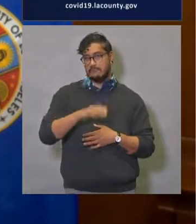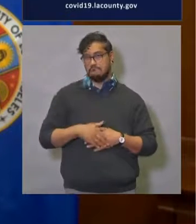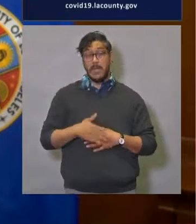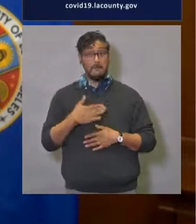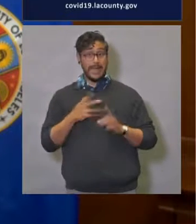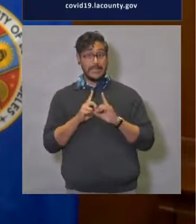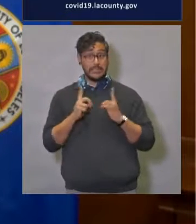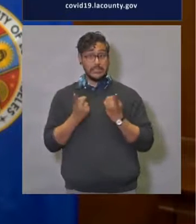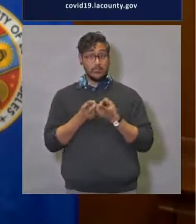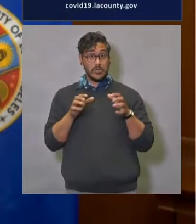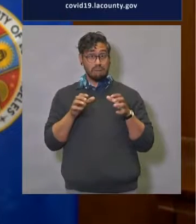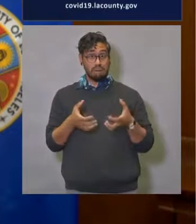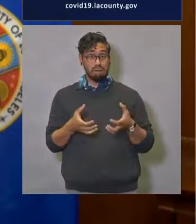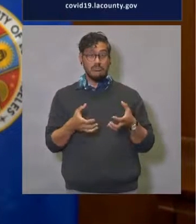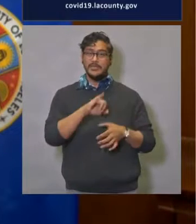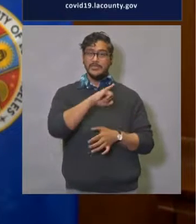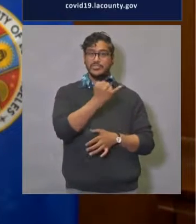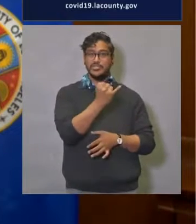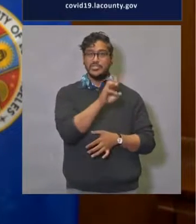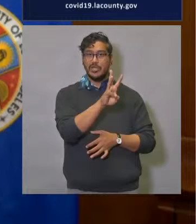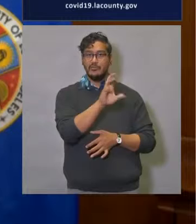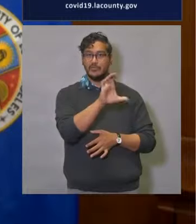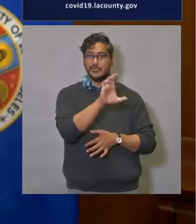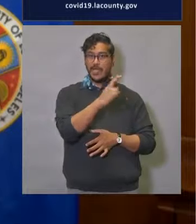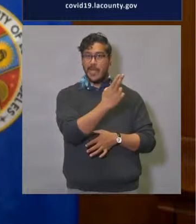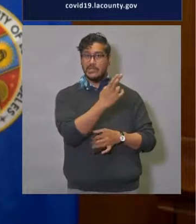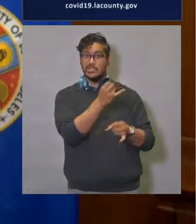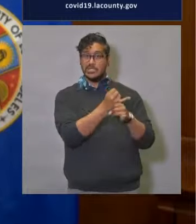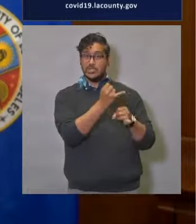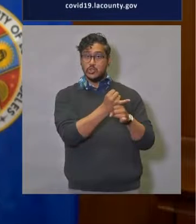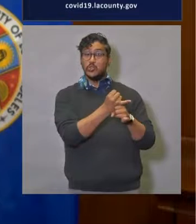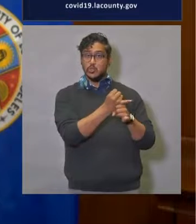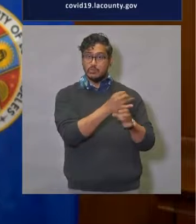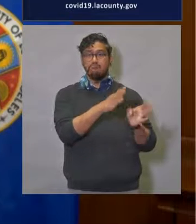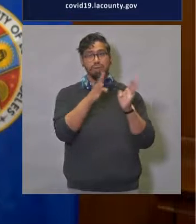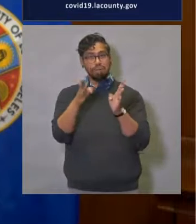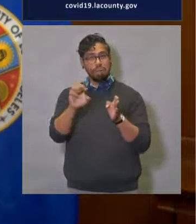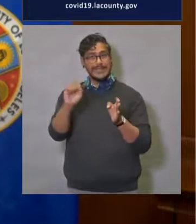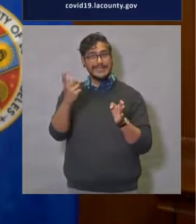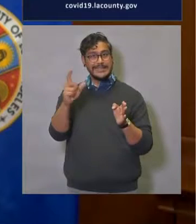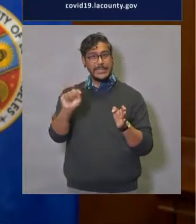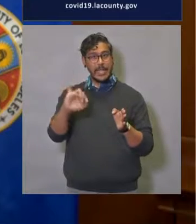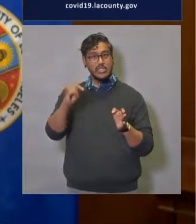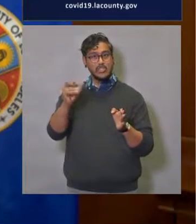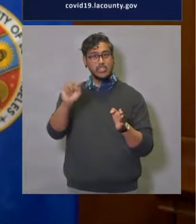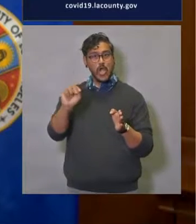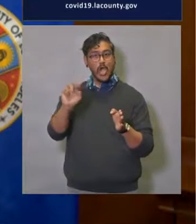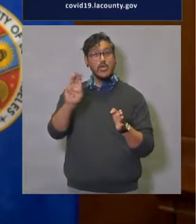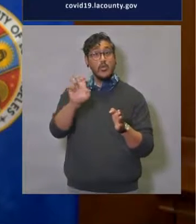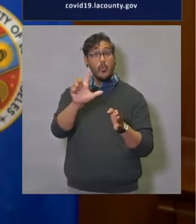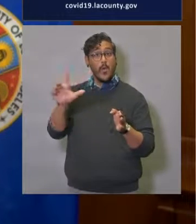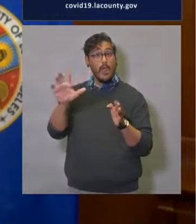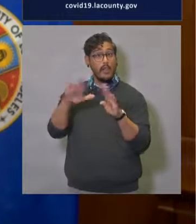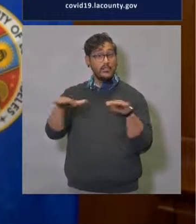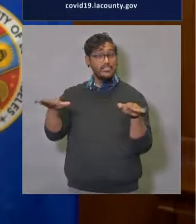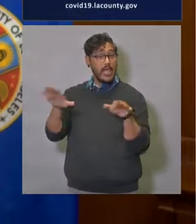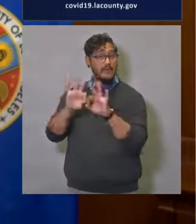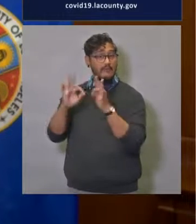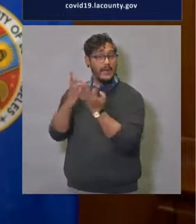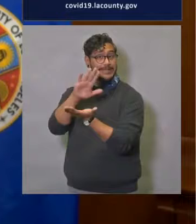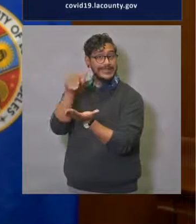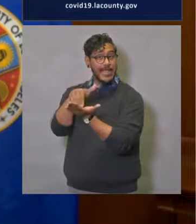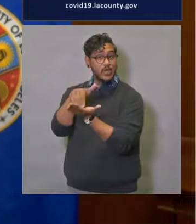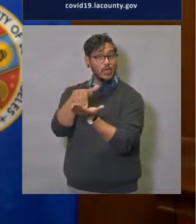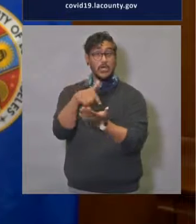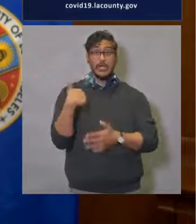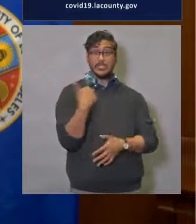alone, organizations like the JWCH Institute, St. John's Well and Child Family Center, the